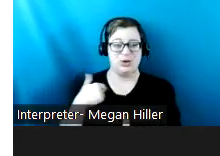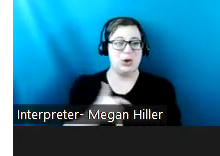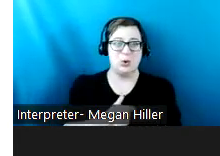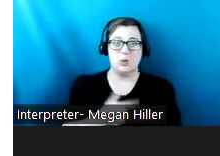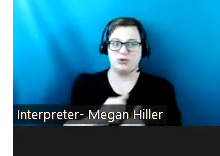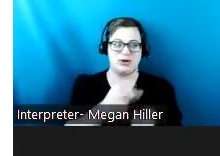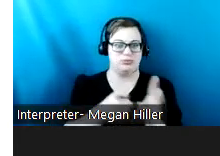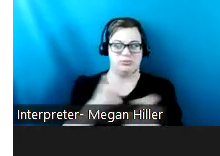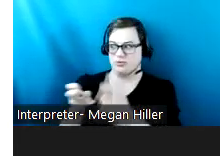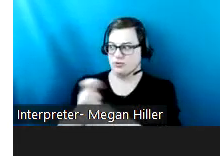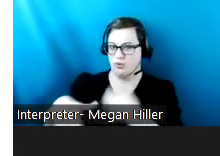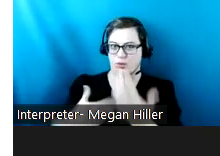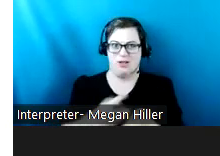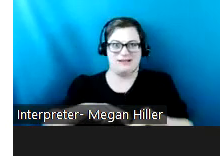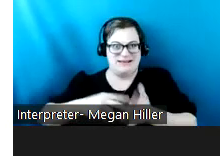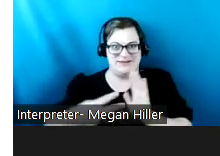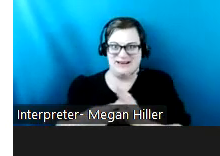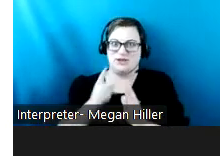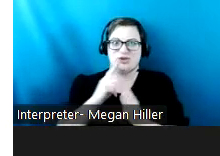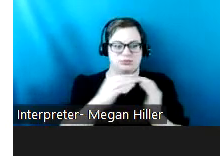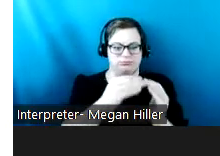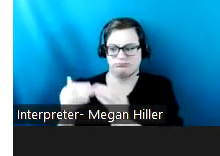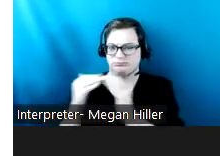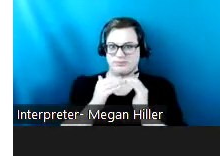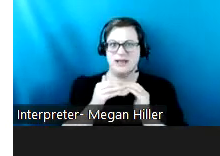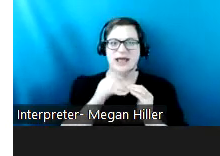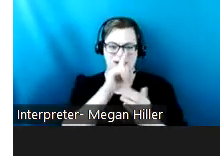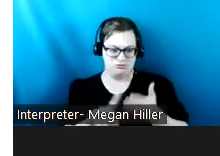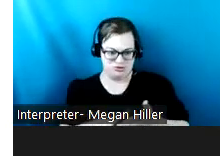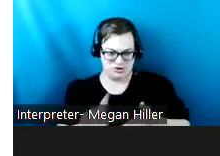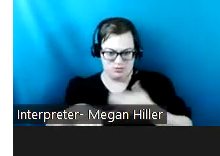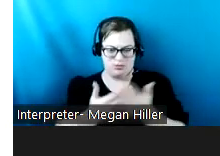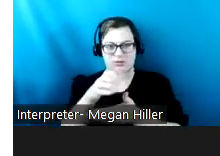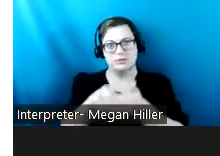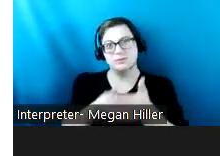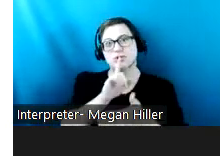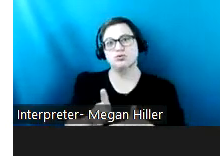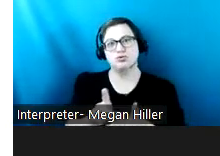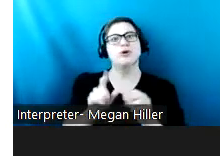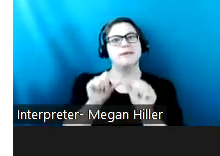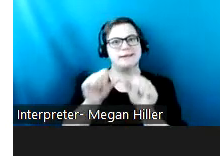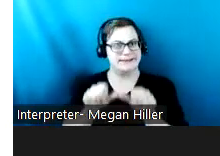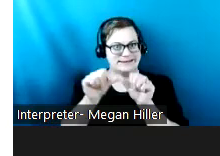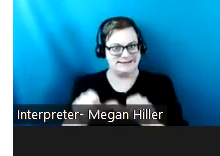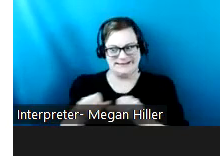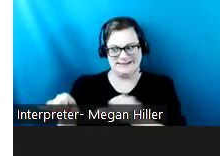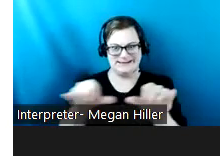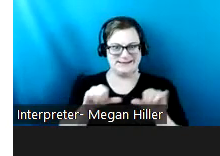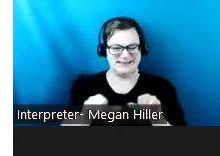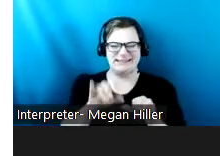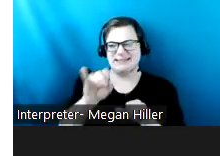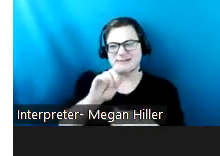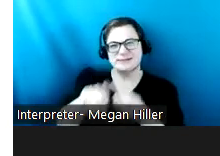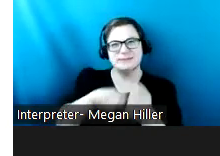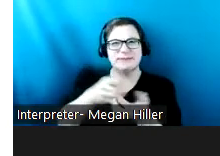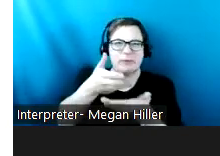align those definitions and to go across chapters to make sure that they are consistent. And if there were certain sections or parts